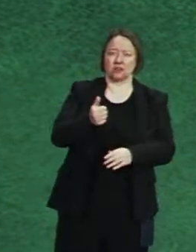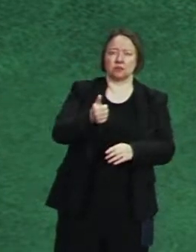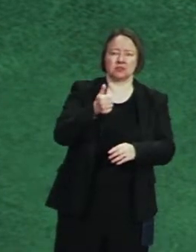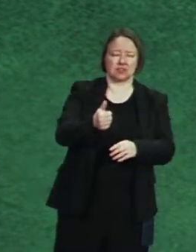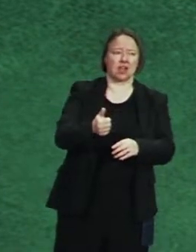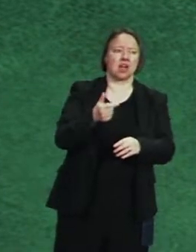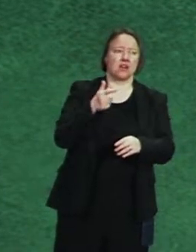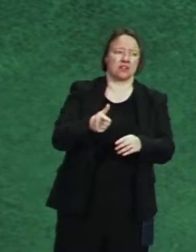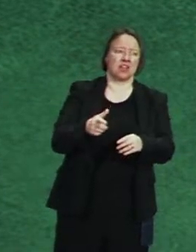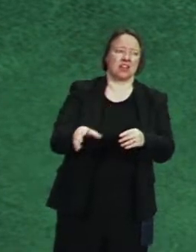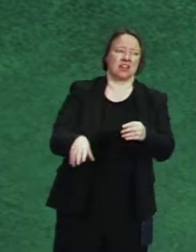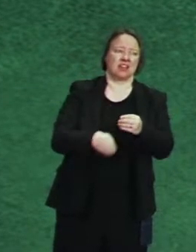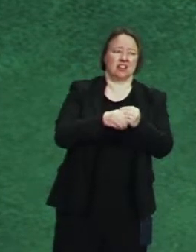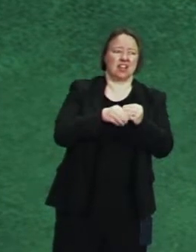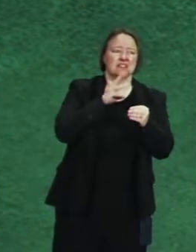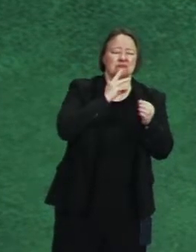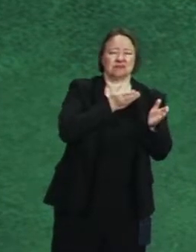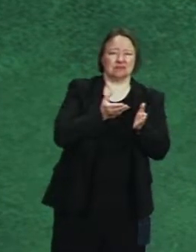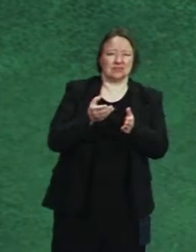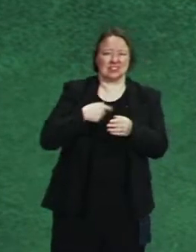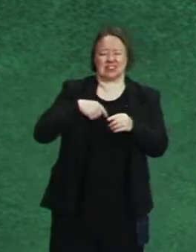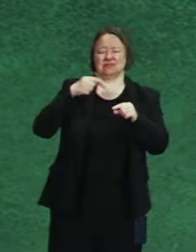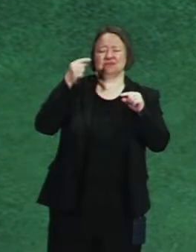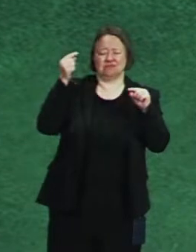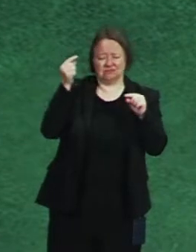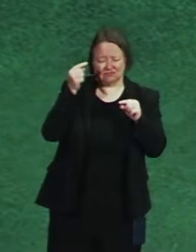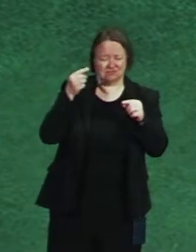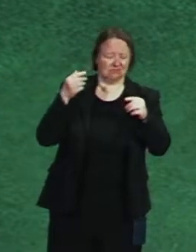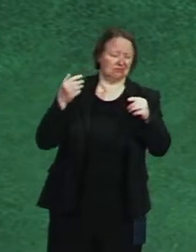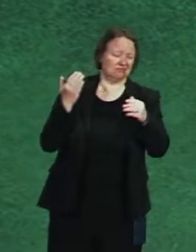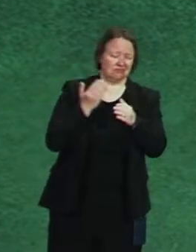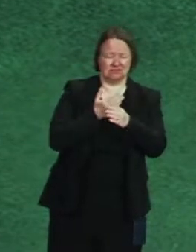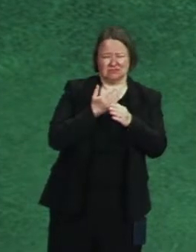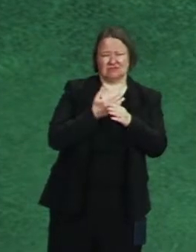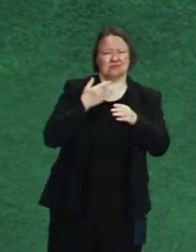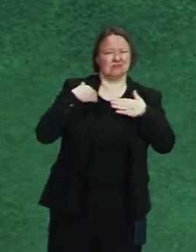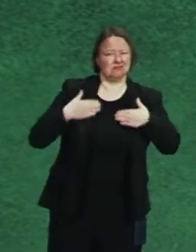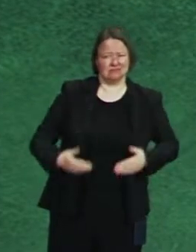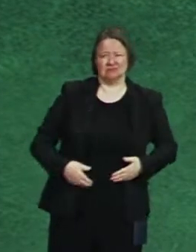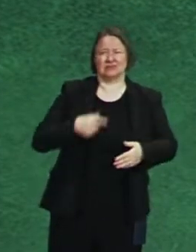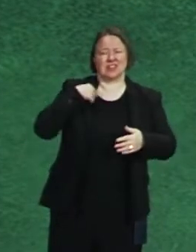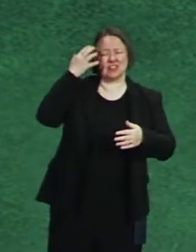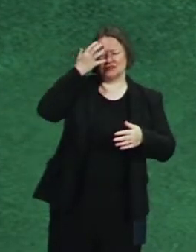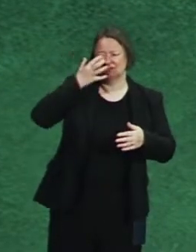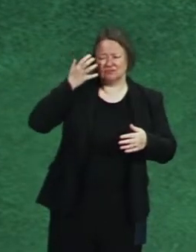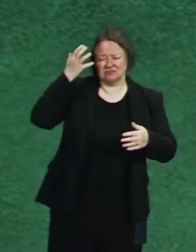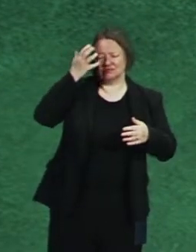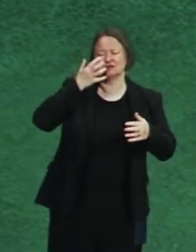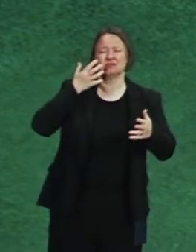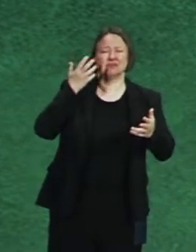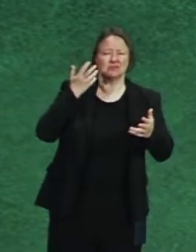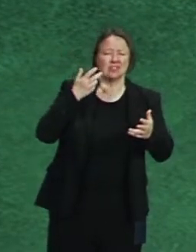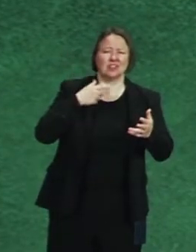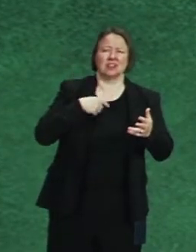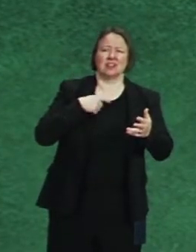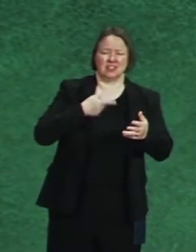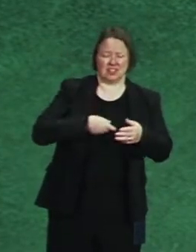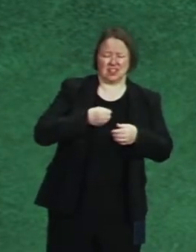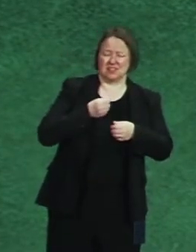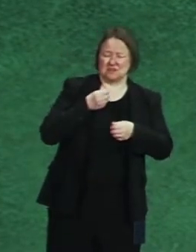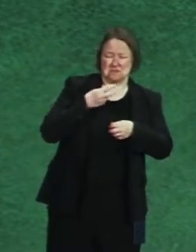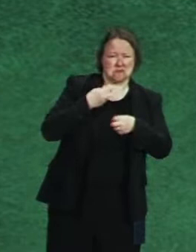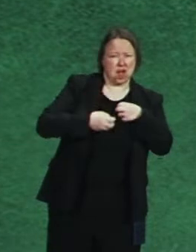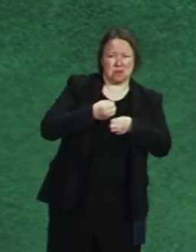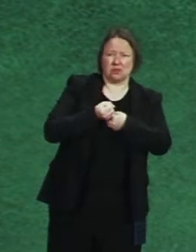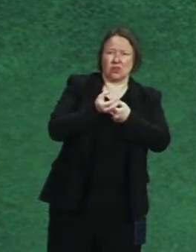skin irritations, headaches, general body weakness, difficulty in breathing, and dizziness. The intensity of the problem led to the government of